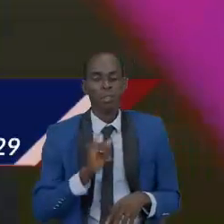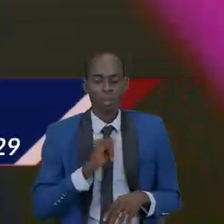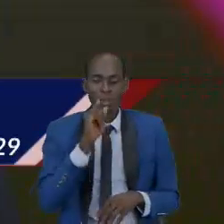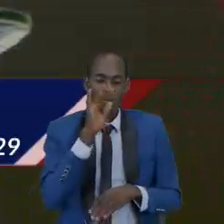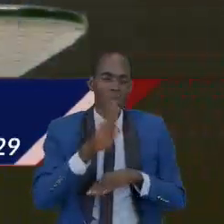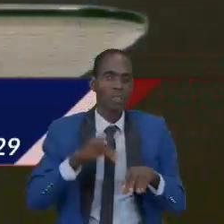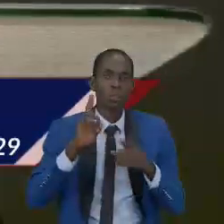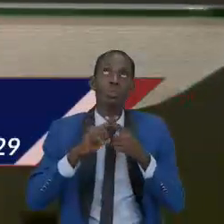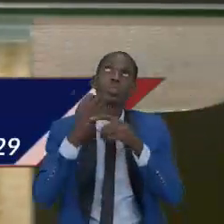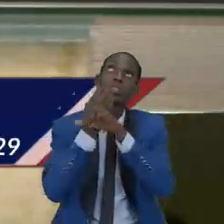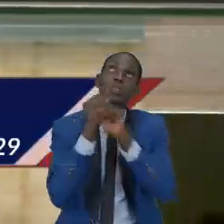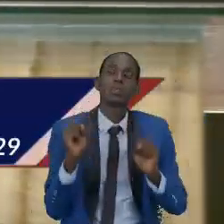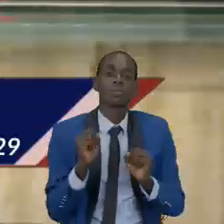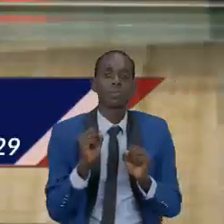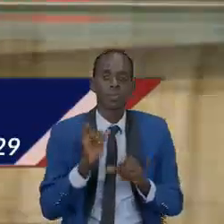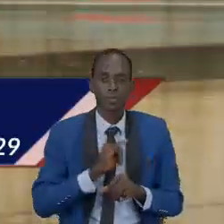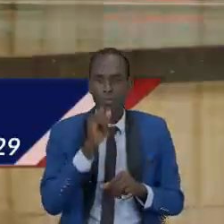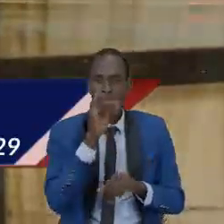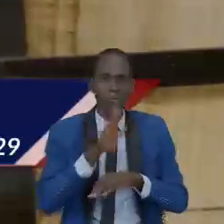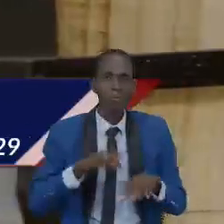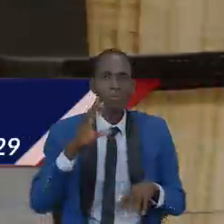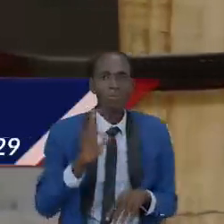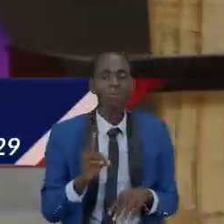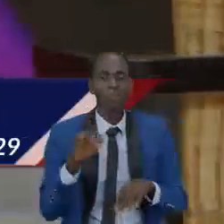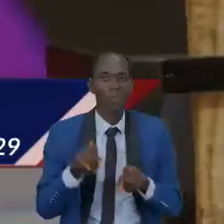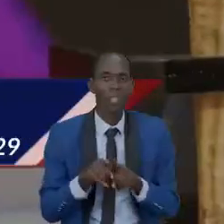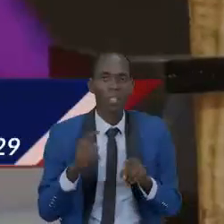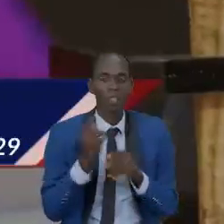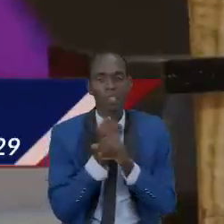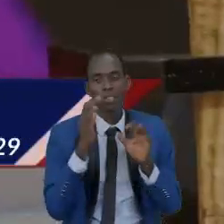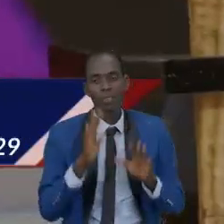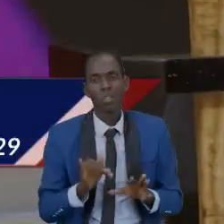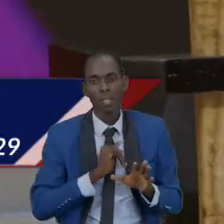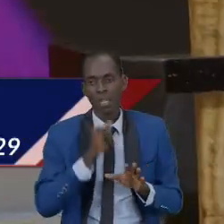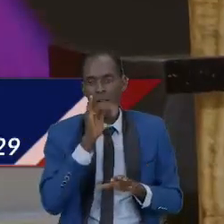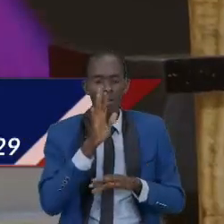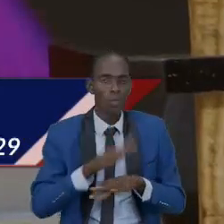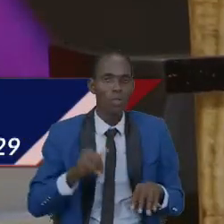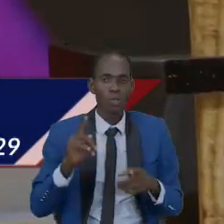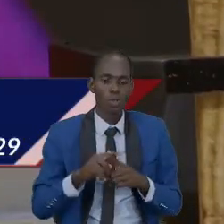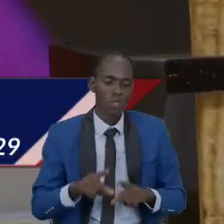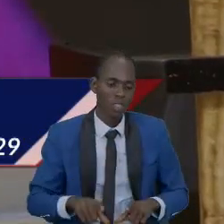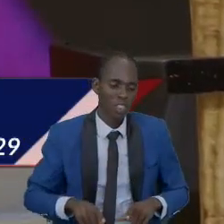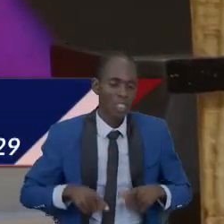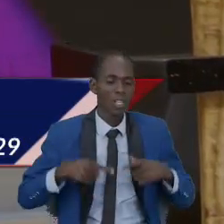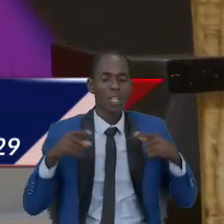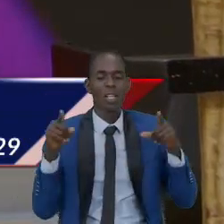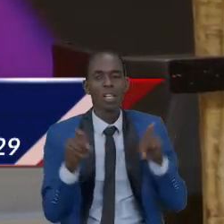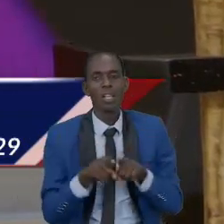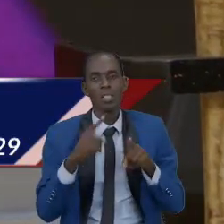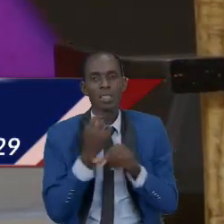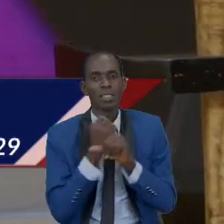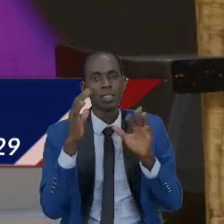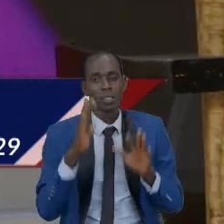to salvation. I'm called by the Savior, and I'm called to live like the Savior,